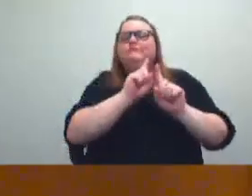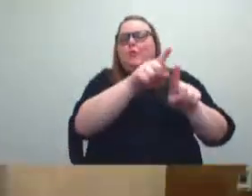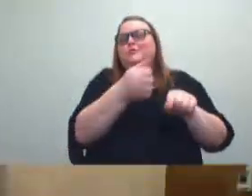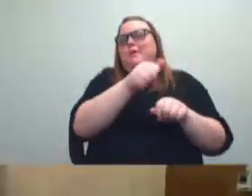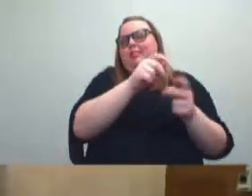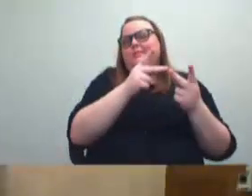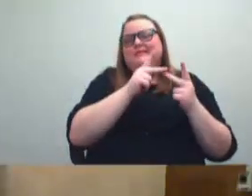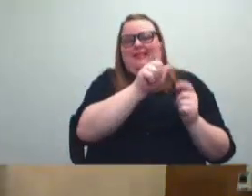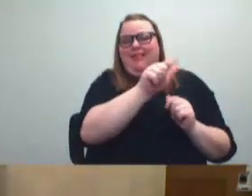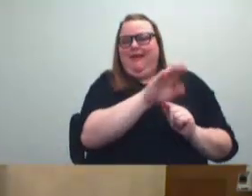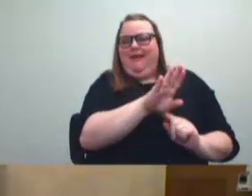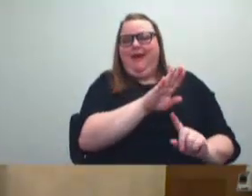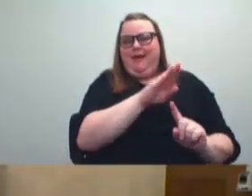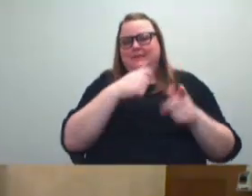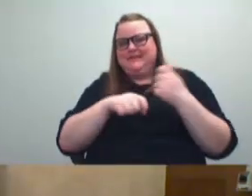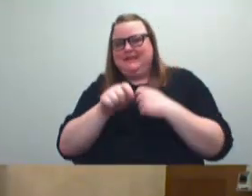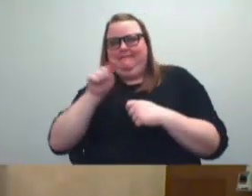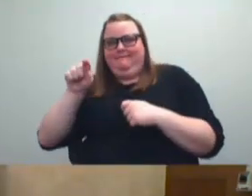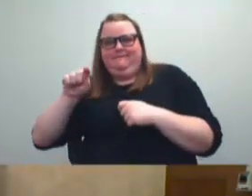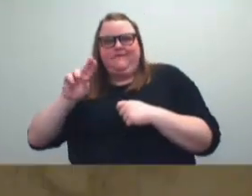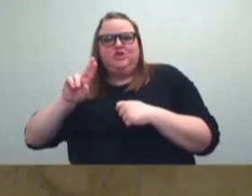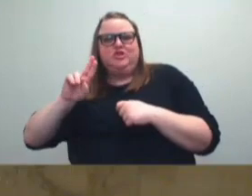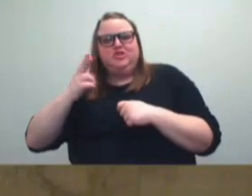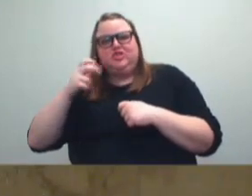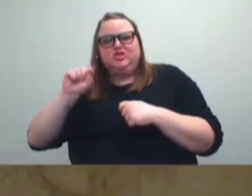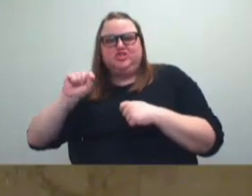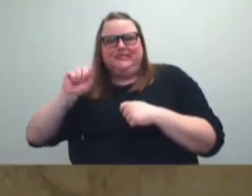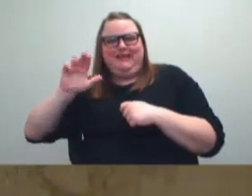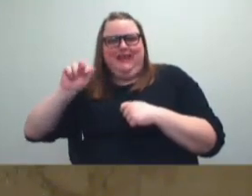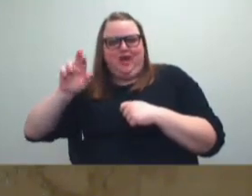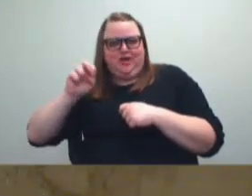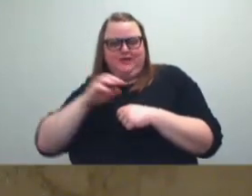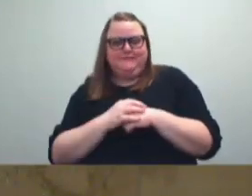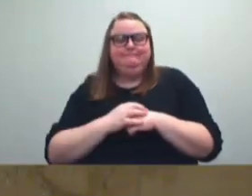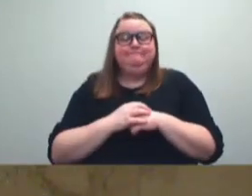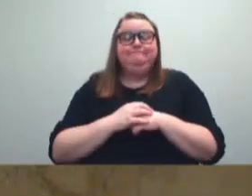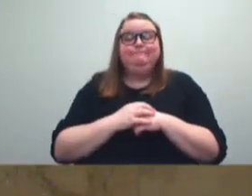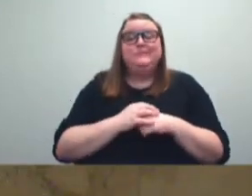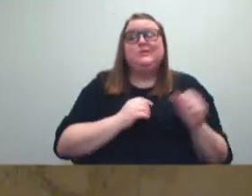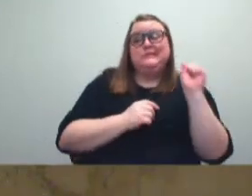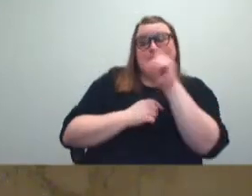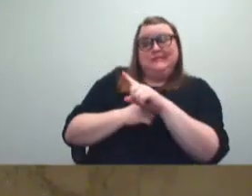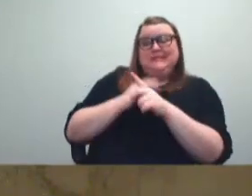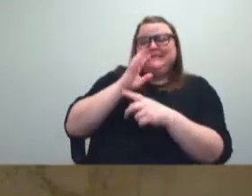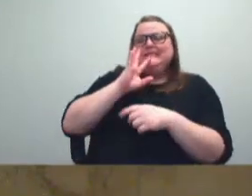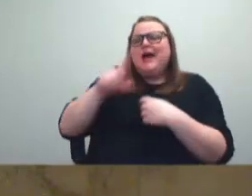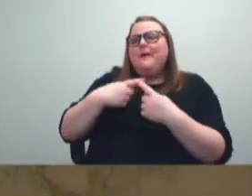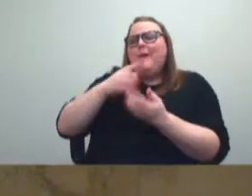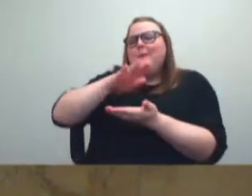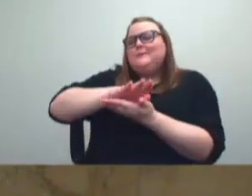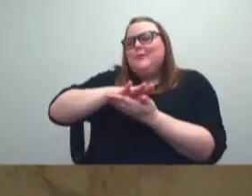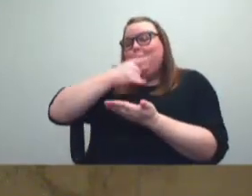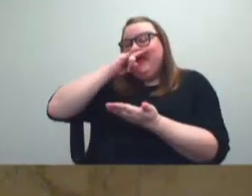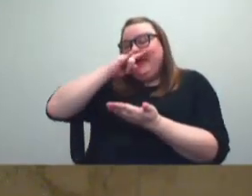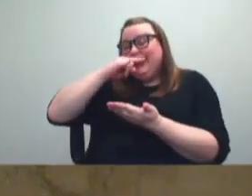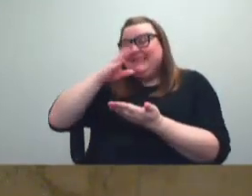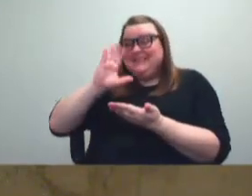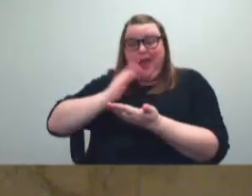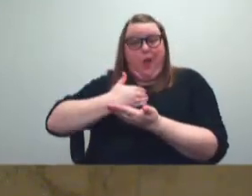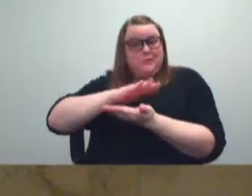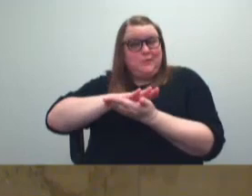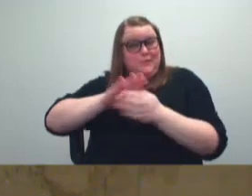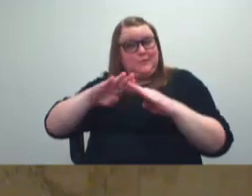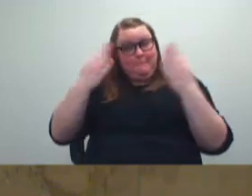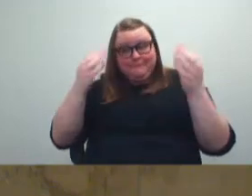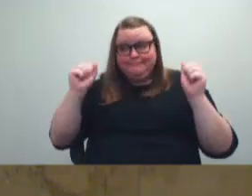little bit about some of the school kids, because they've all gone back to school, and I'm hearing some of them are testing positive. So, and there's been